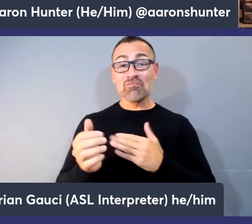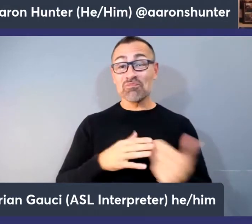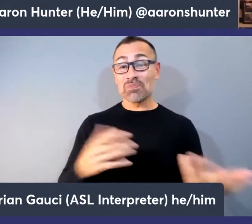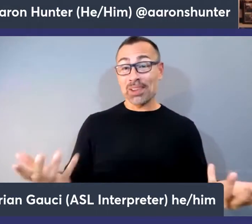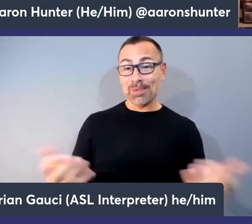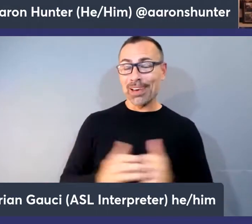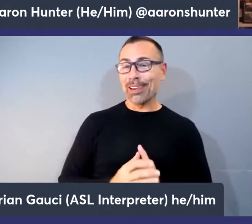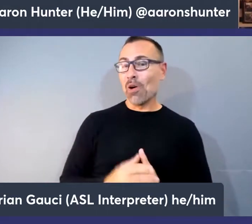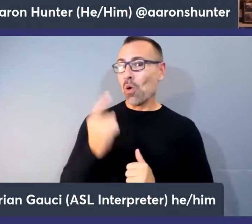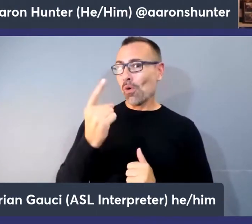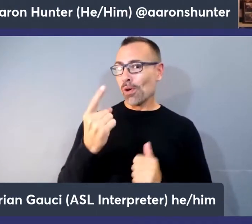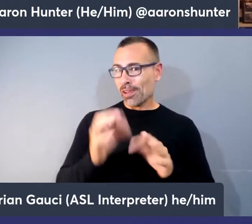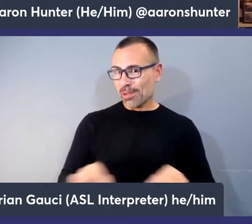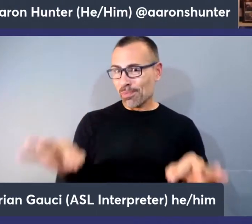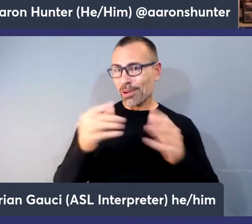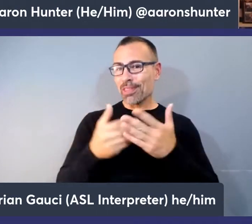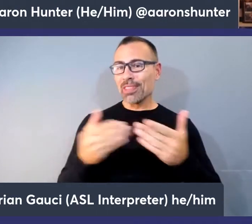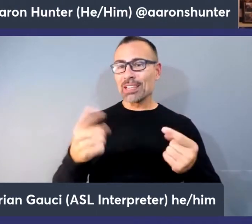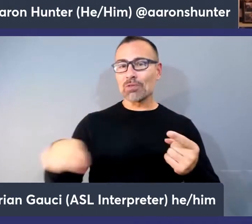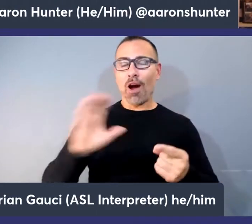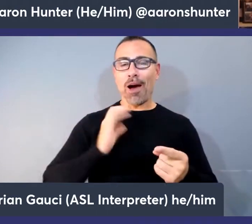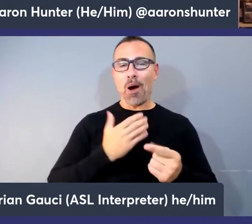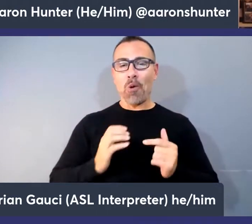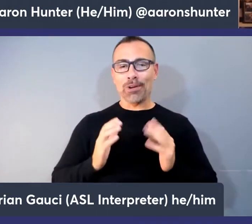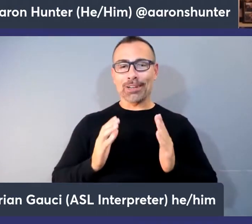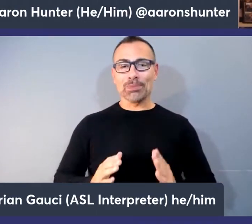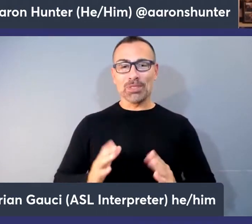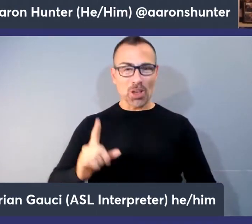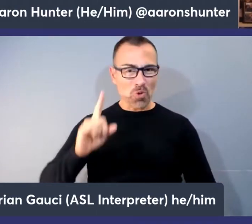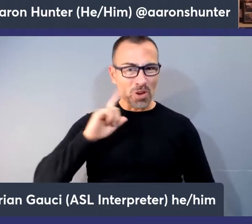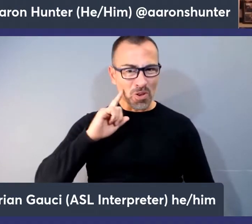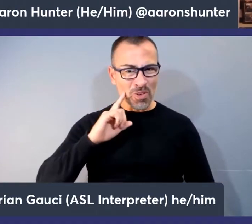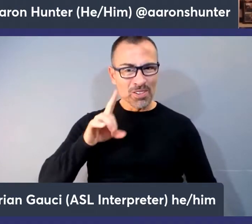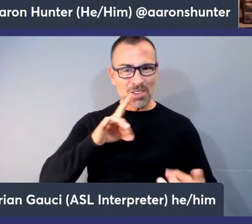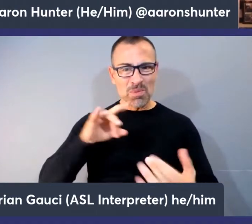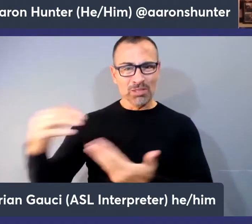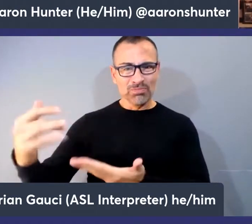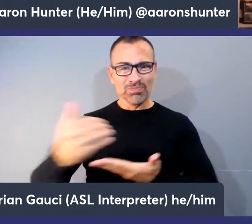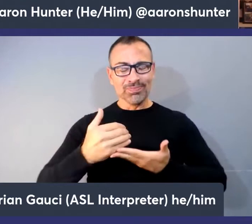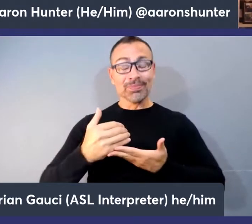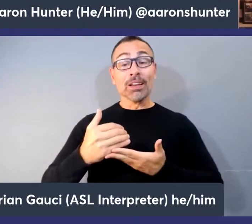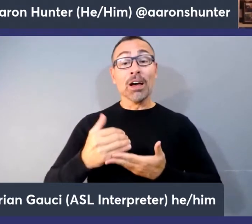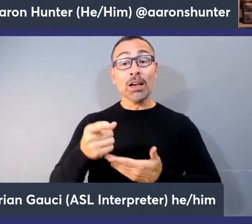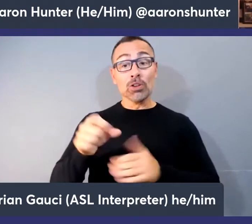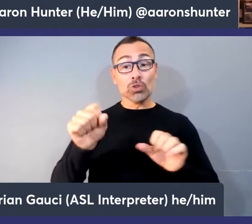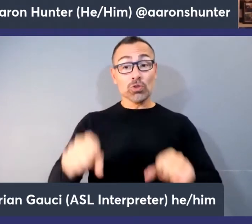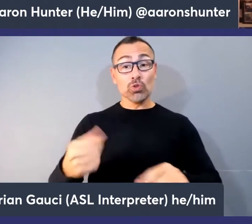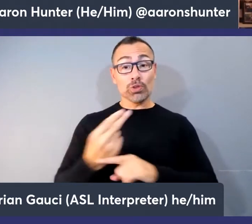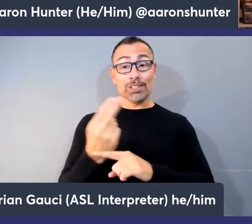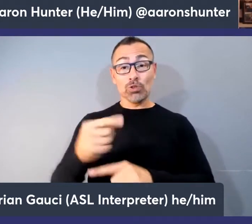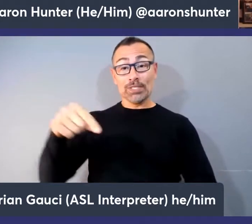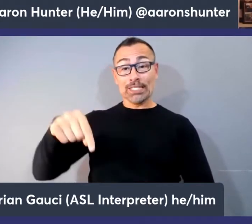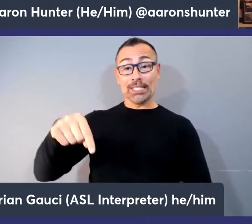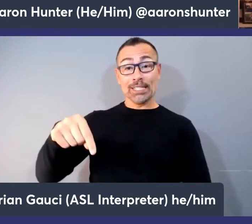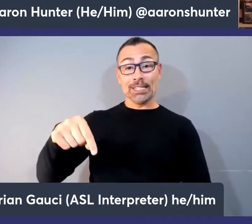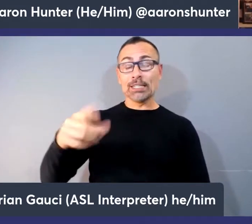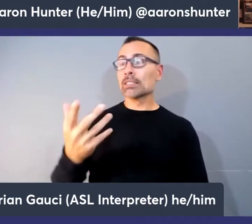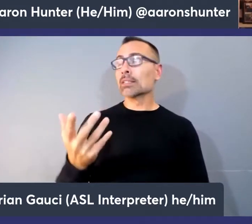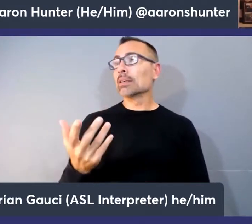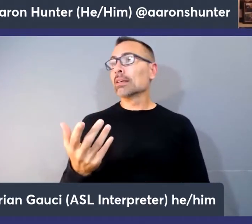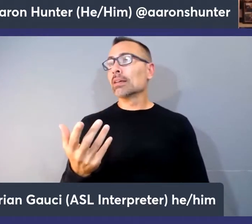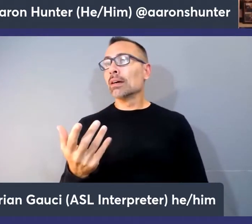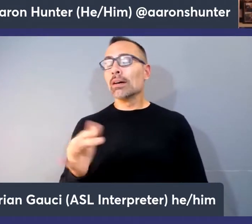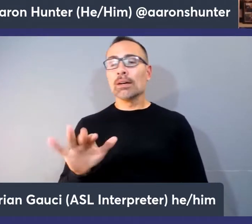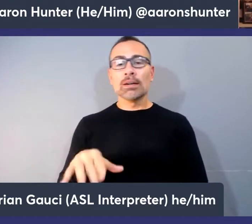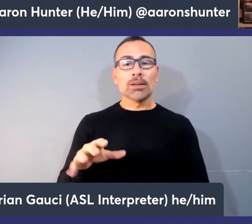enables customers, and we've heard this as part of our feedback as well, is you can use this feature